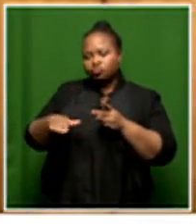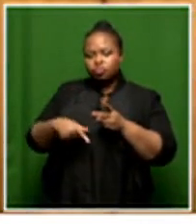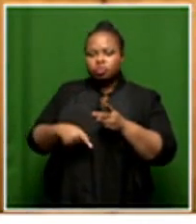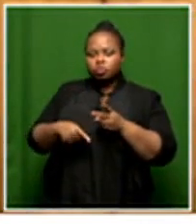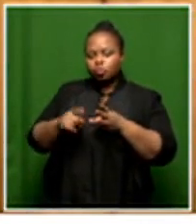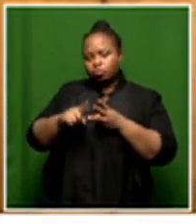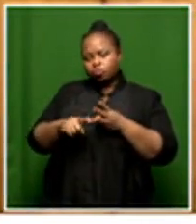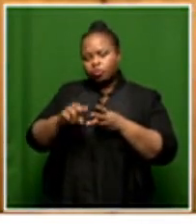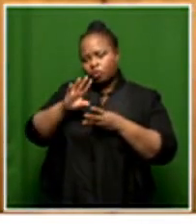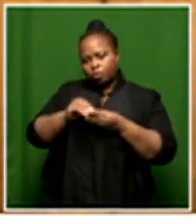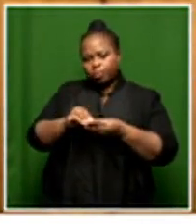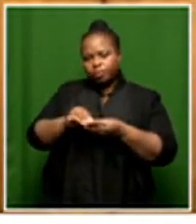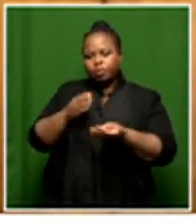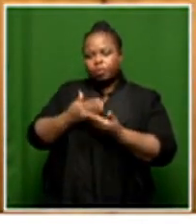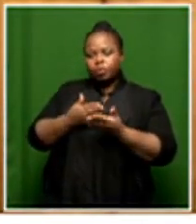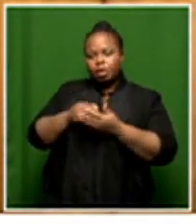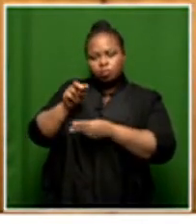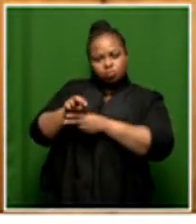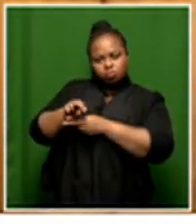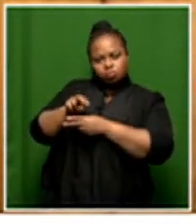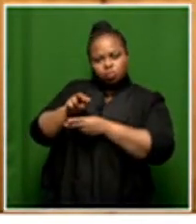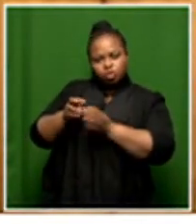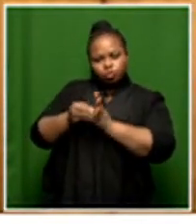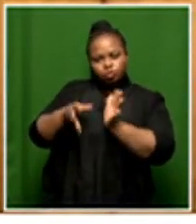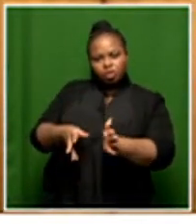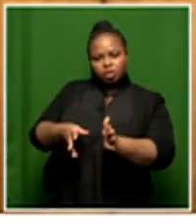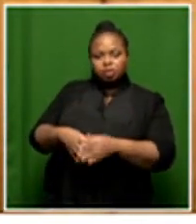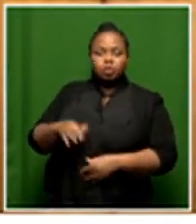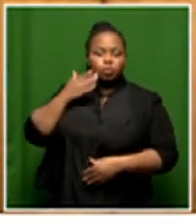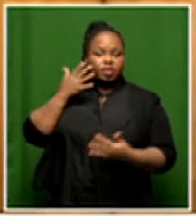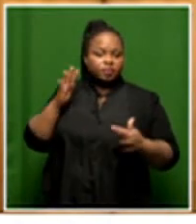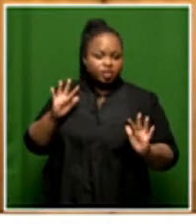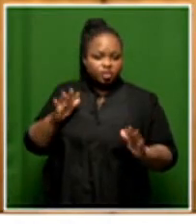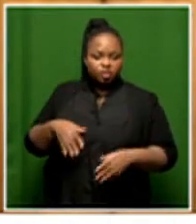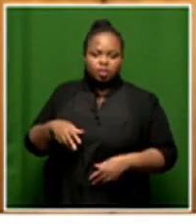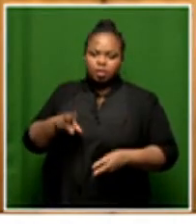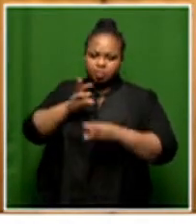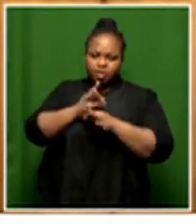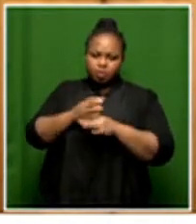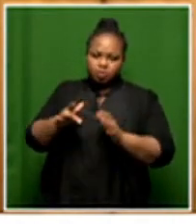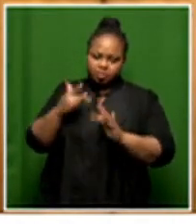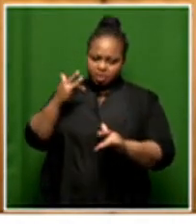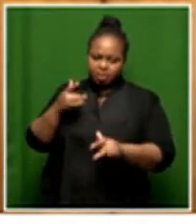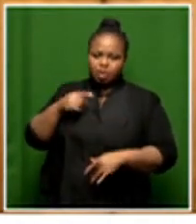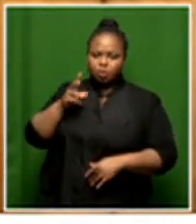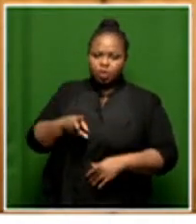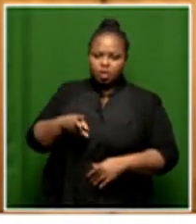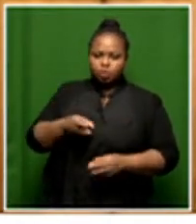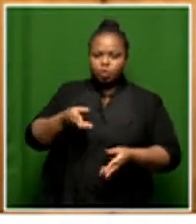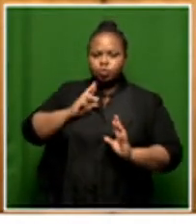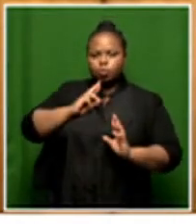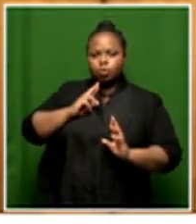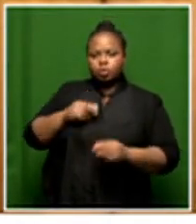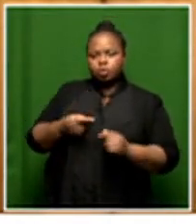dashboard. This allows parents to monitor the performance of their students. At the end of every session, a parent will receive an email with a breakdown